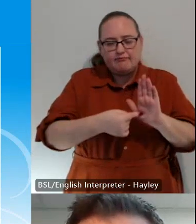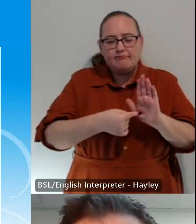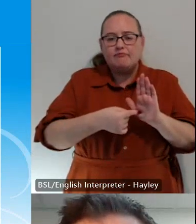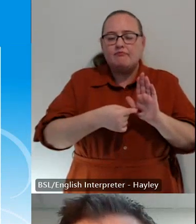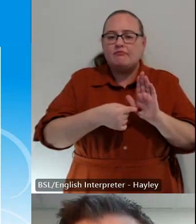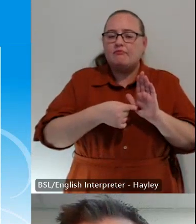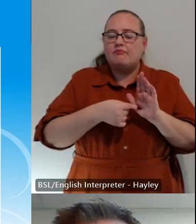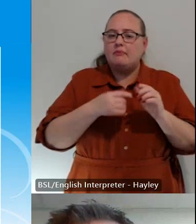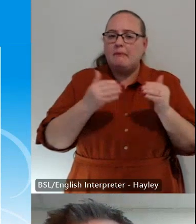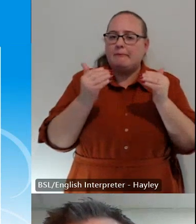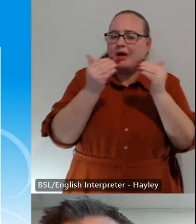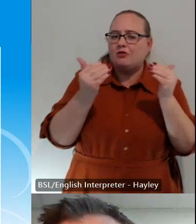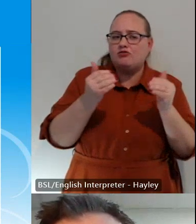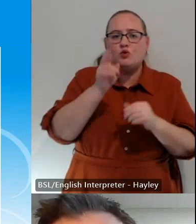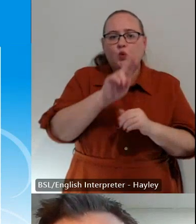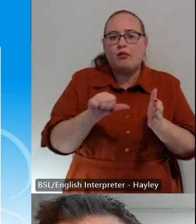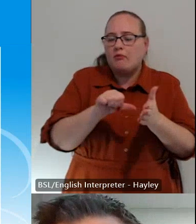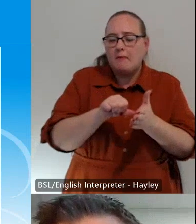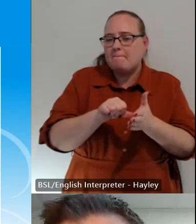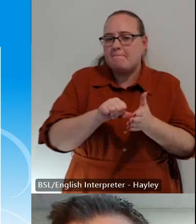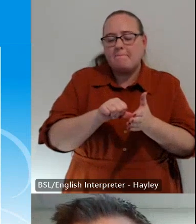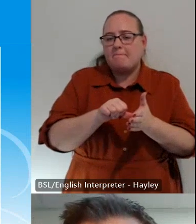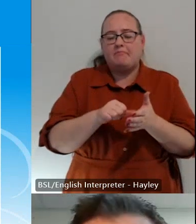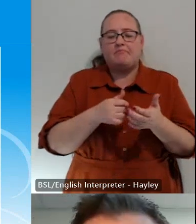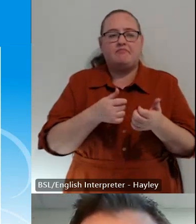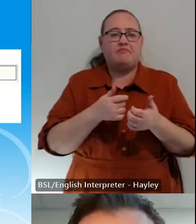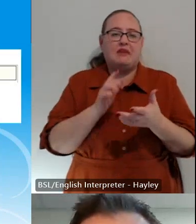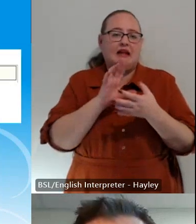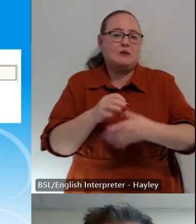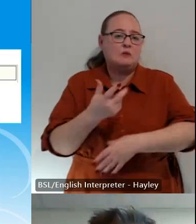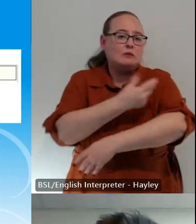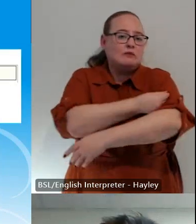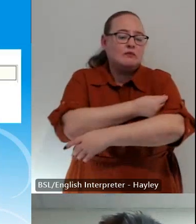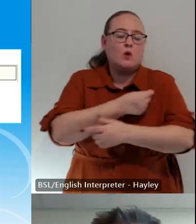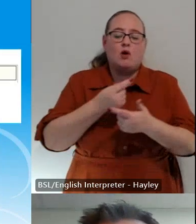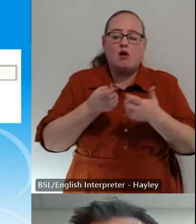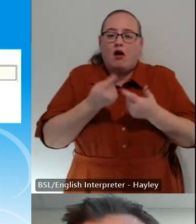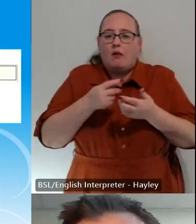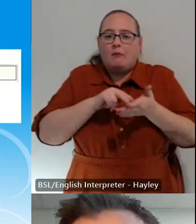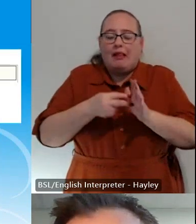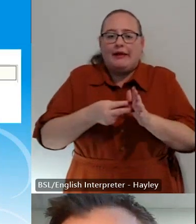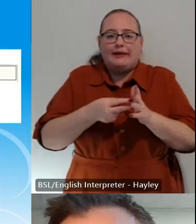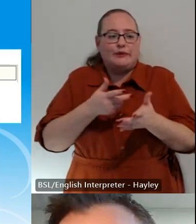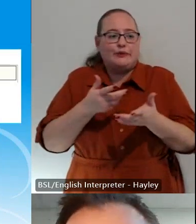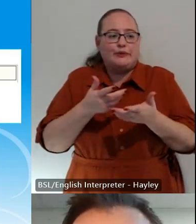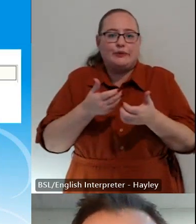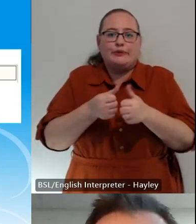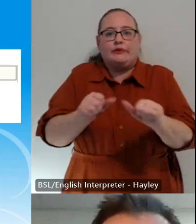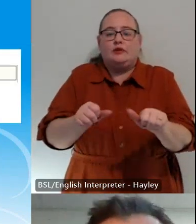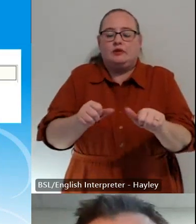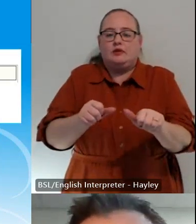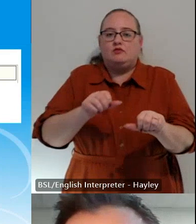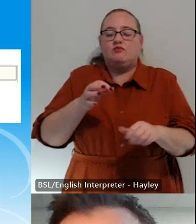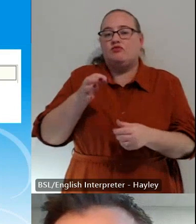were experiencing in schools, whether that be to do with vaccinations or to do with mitigations. Now, people talk about the fact